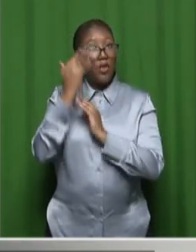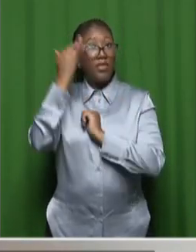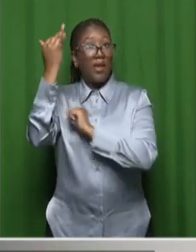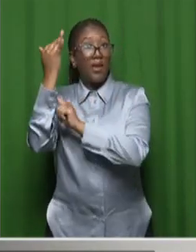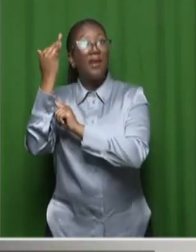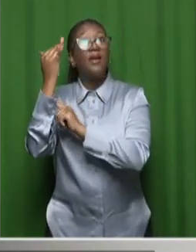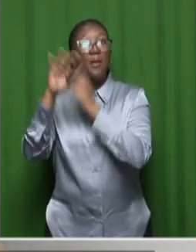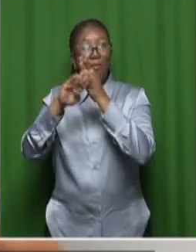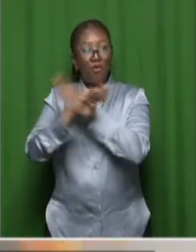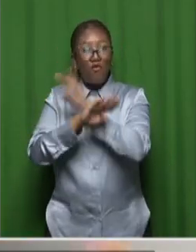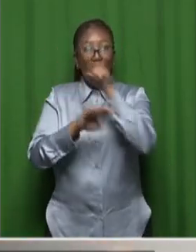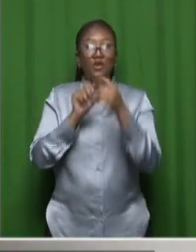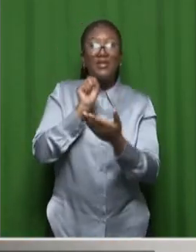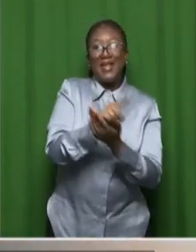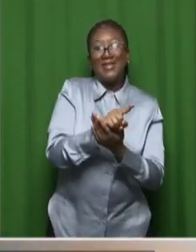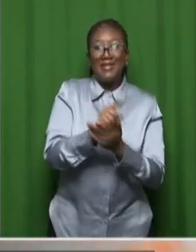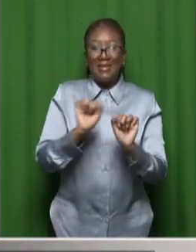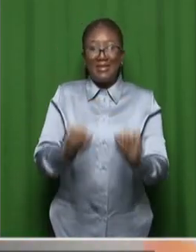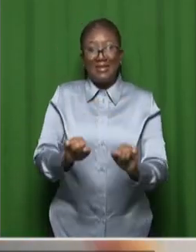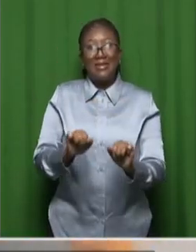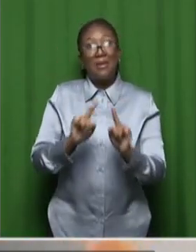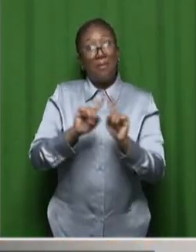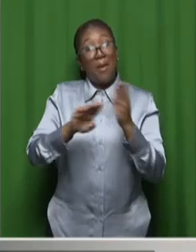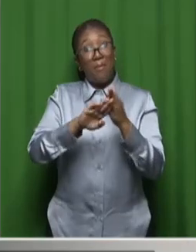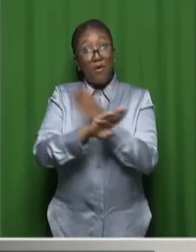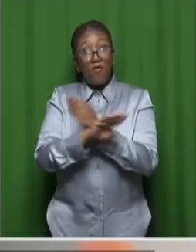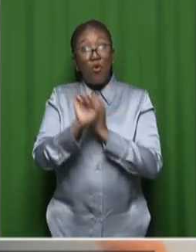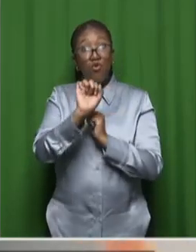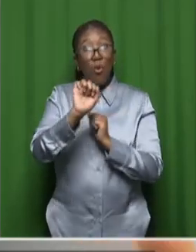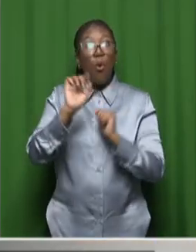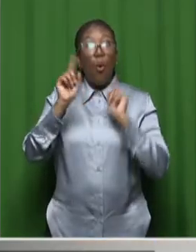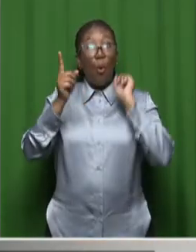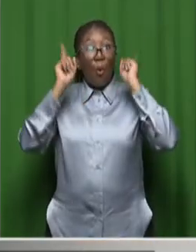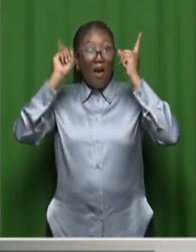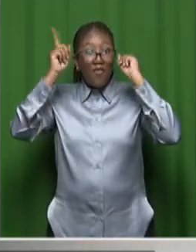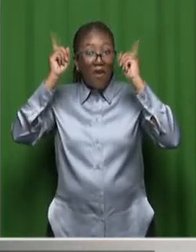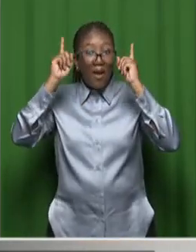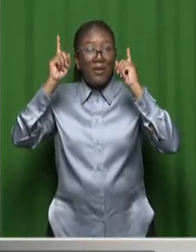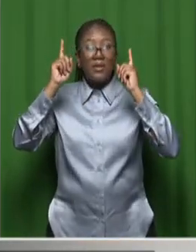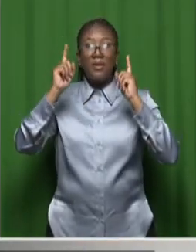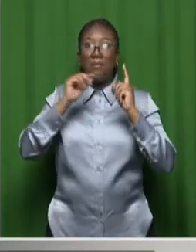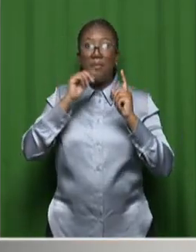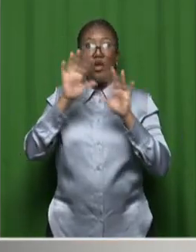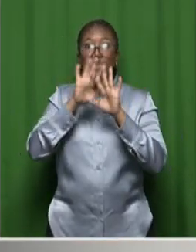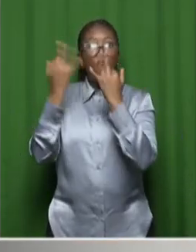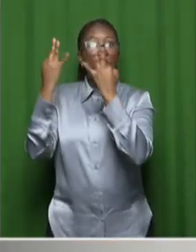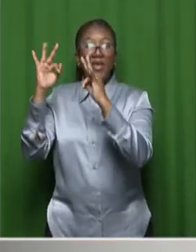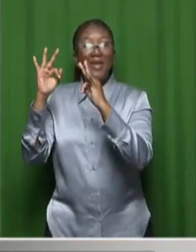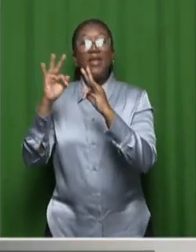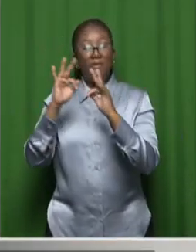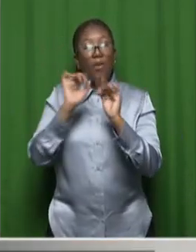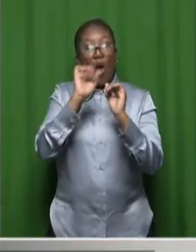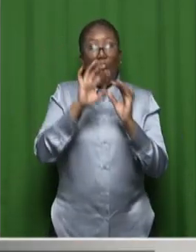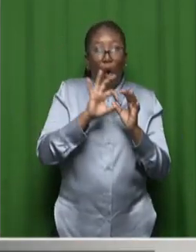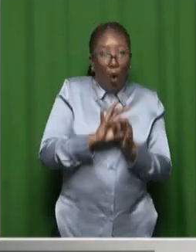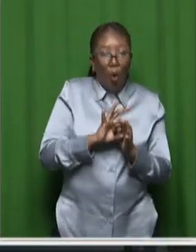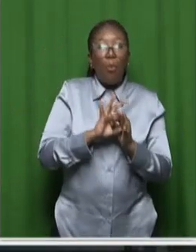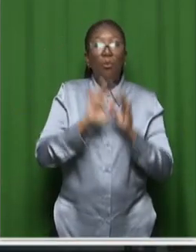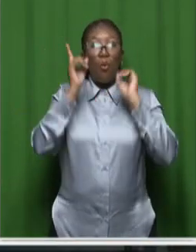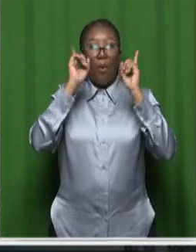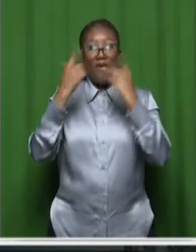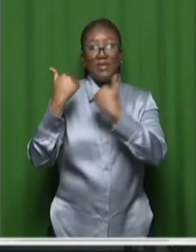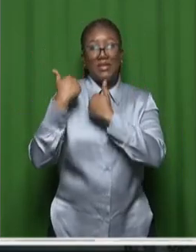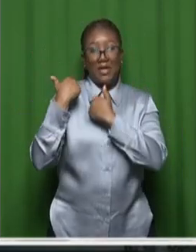And while you're doing that, make sure that your Wi-Fi connectivity is not a free Wi-Fi. No,